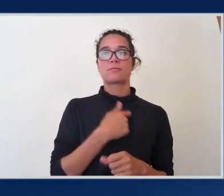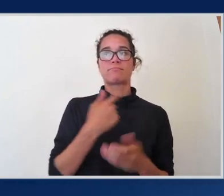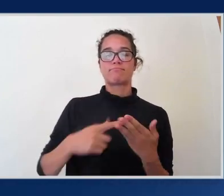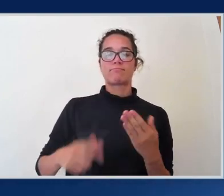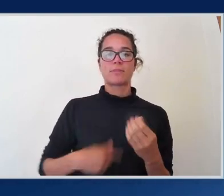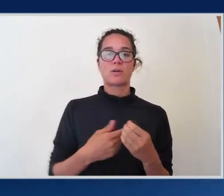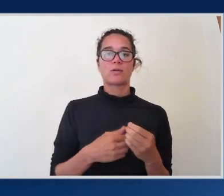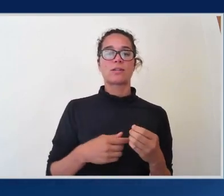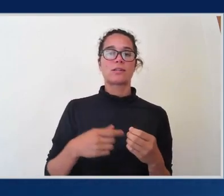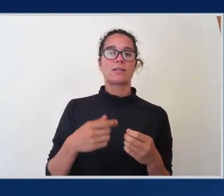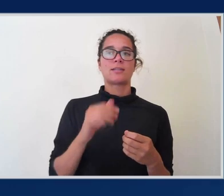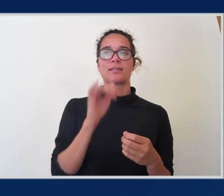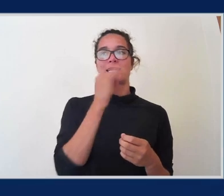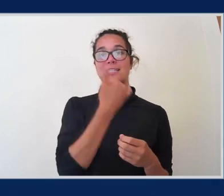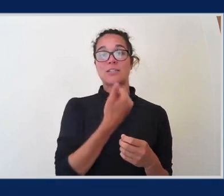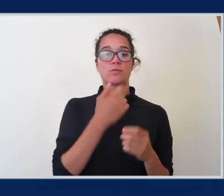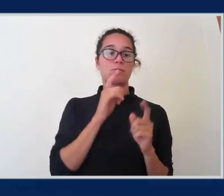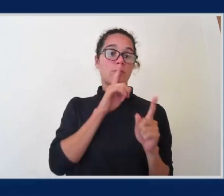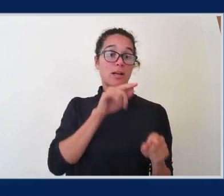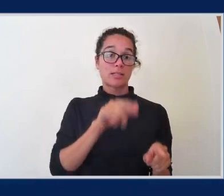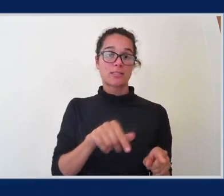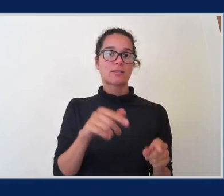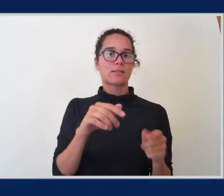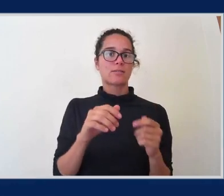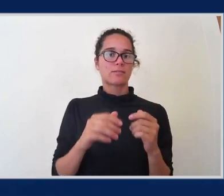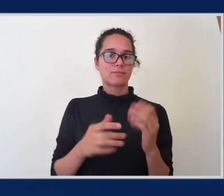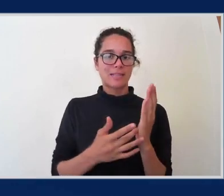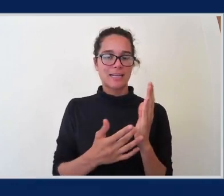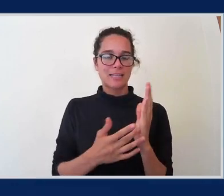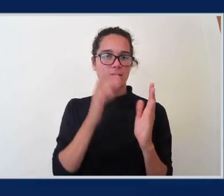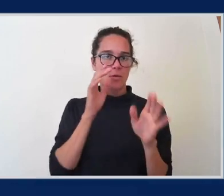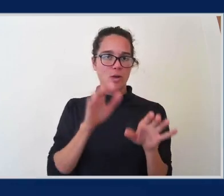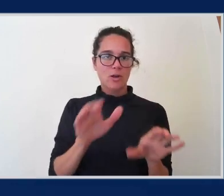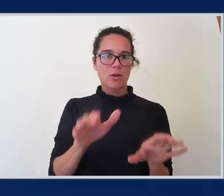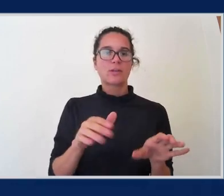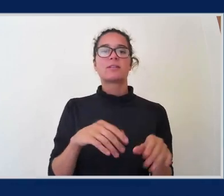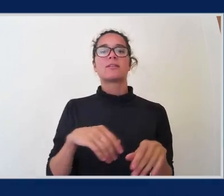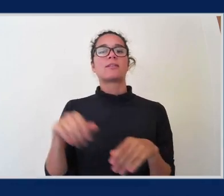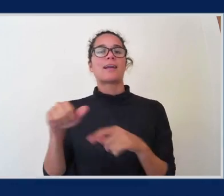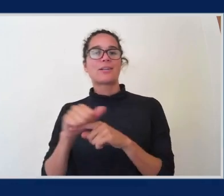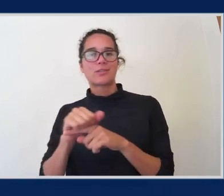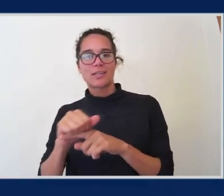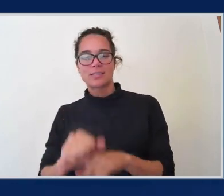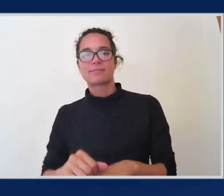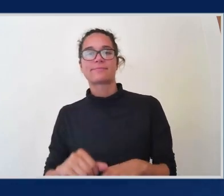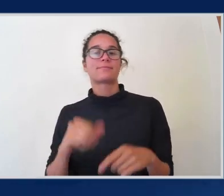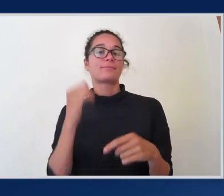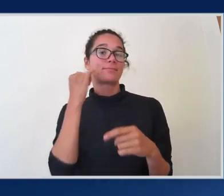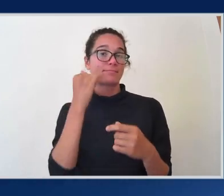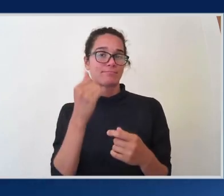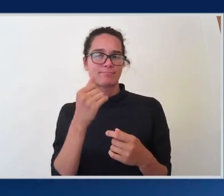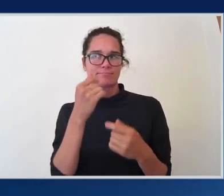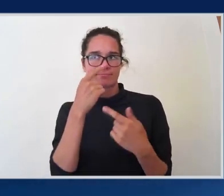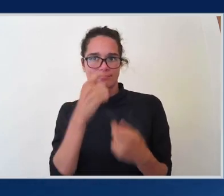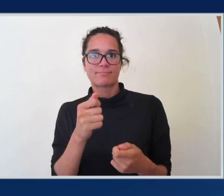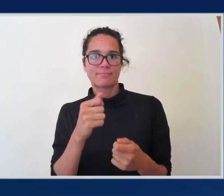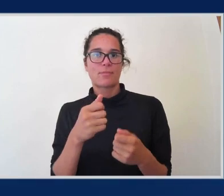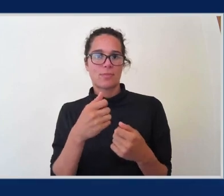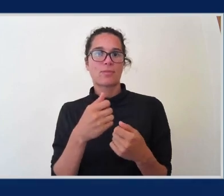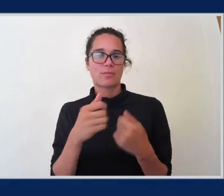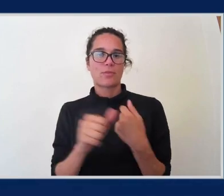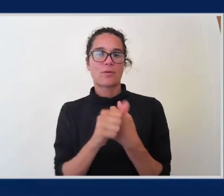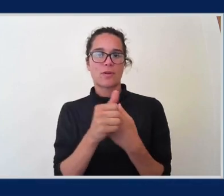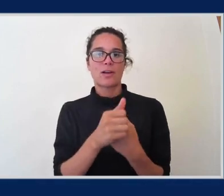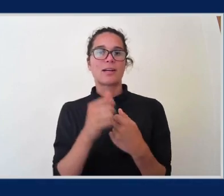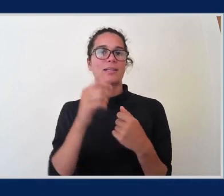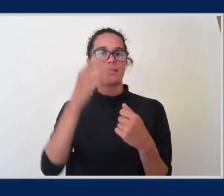procedures. We do live tabletop exercises. So if you really want to get into it and learn how to do threat intelligence, but also how to do incident